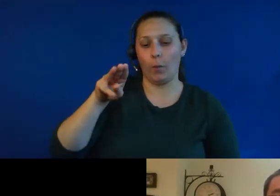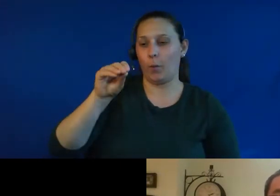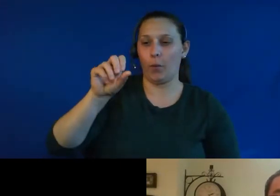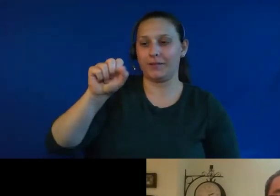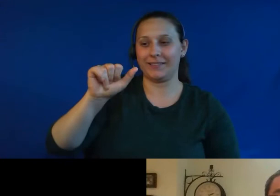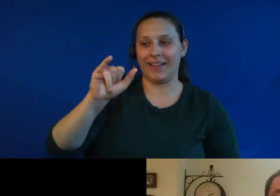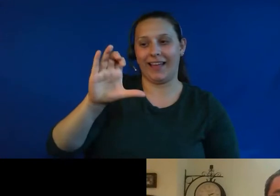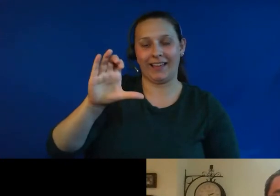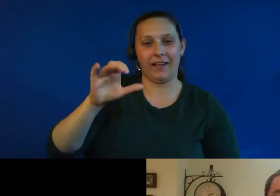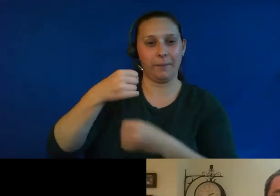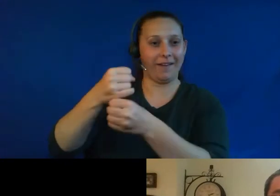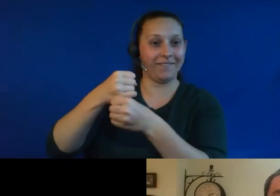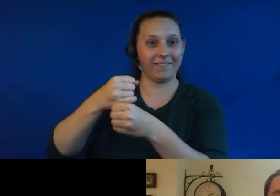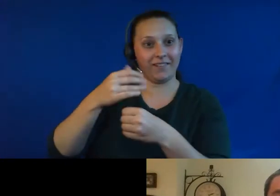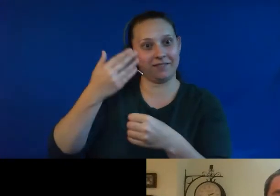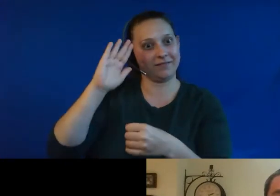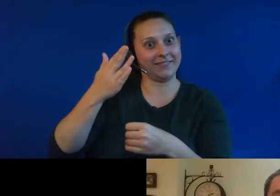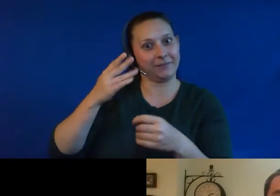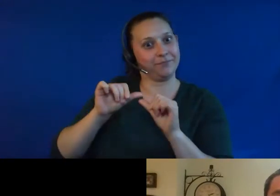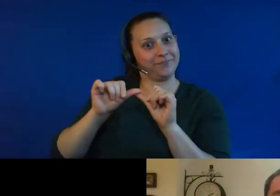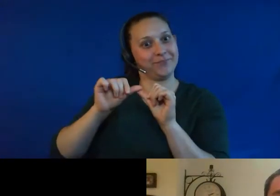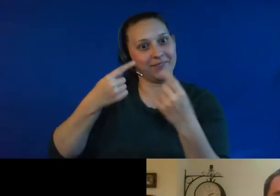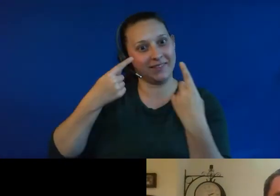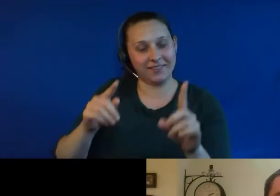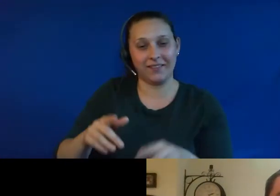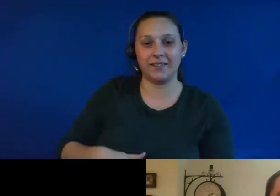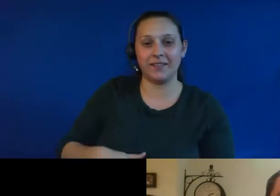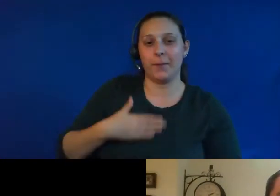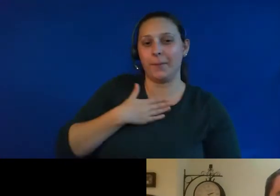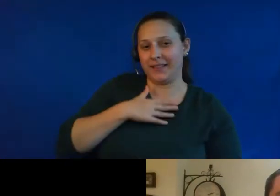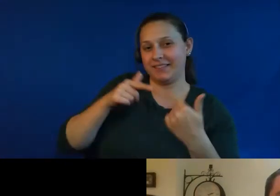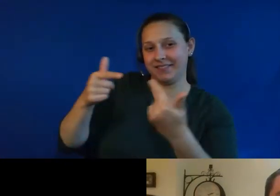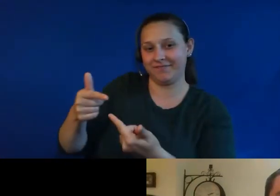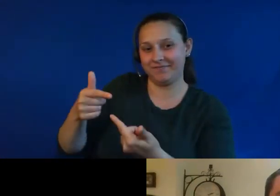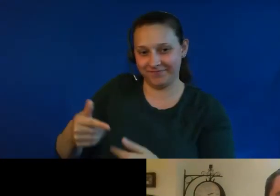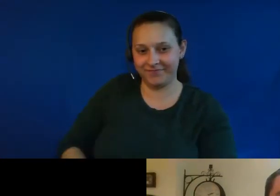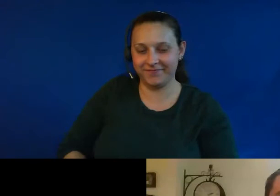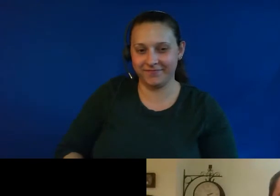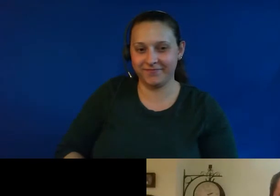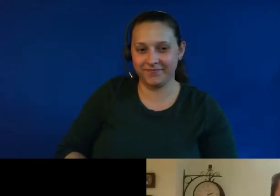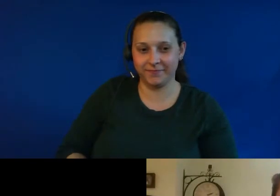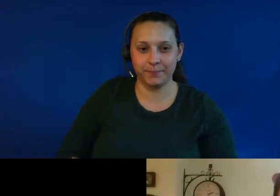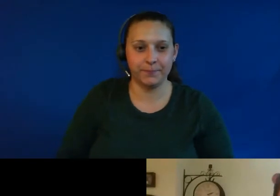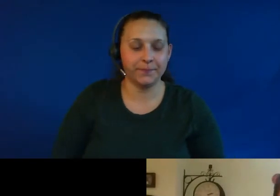kind of ongoing success. So please, Johnny, take it away.